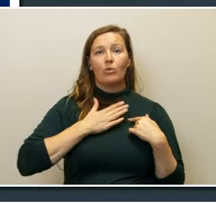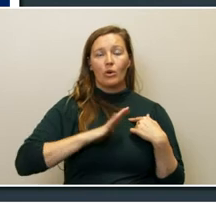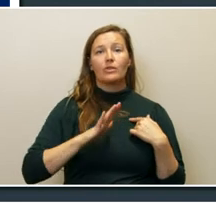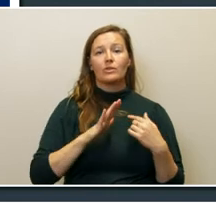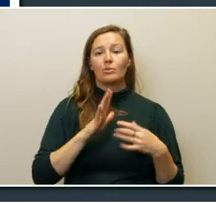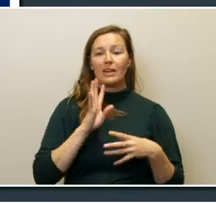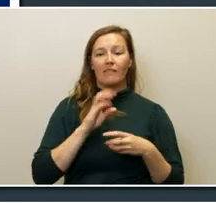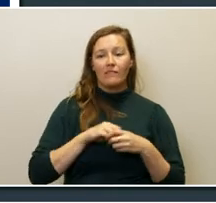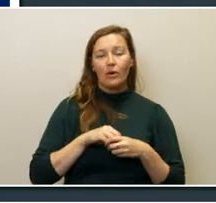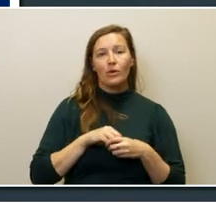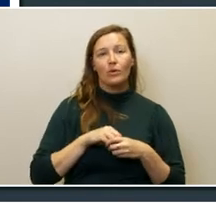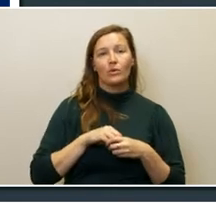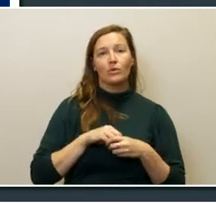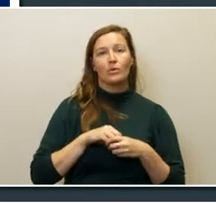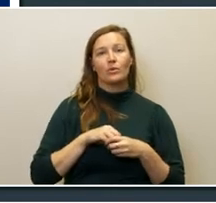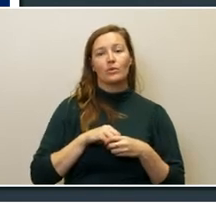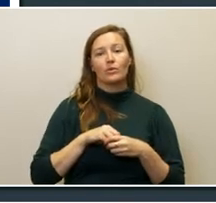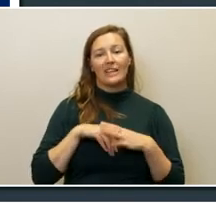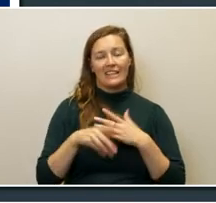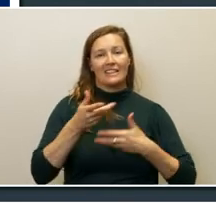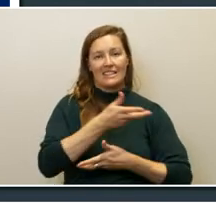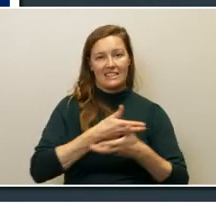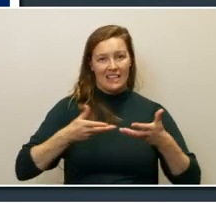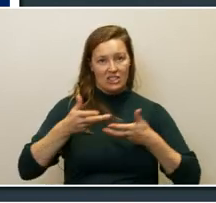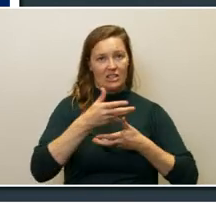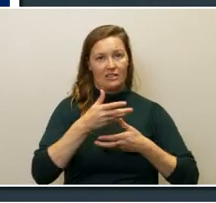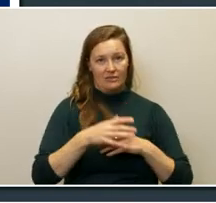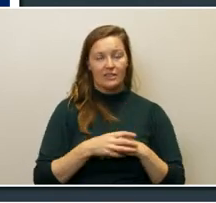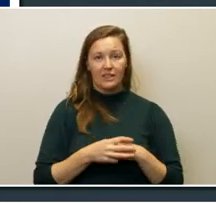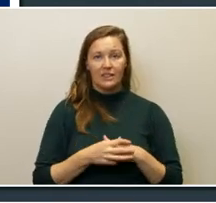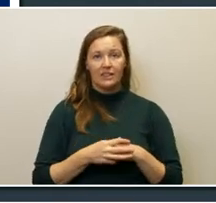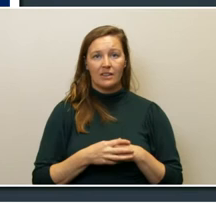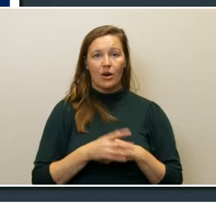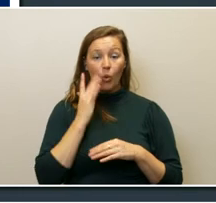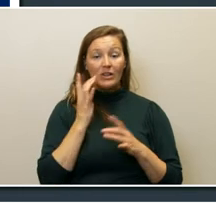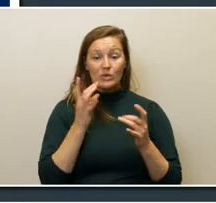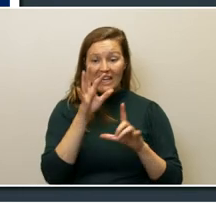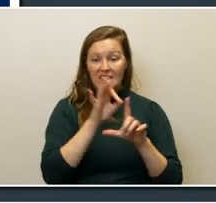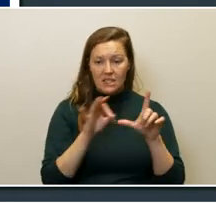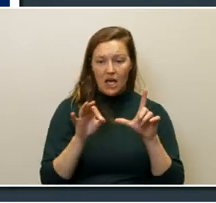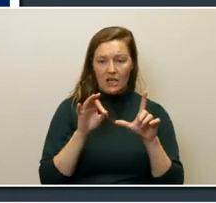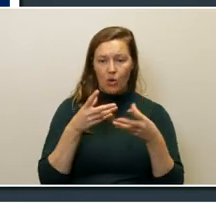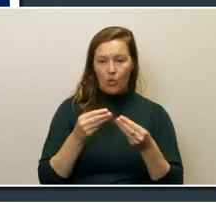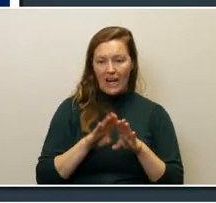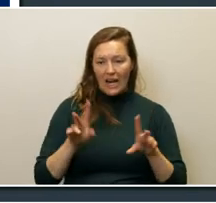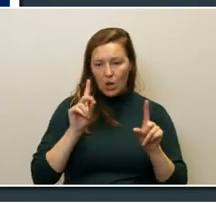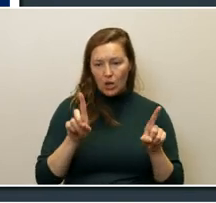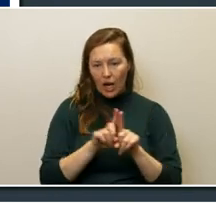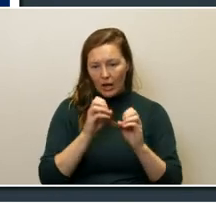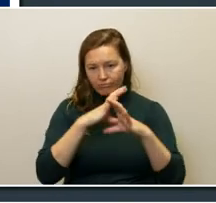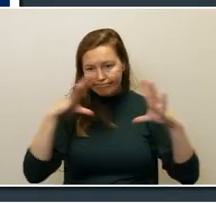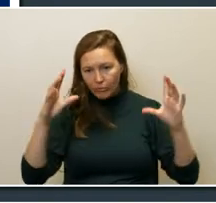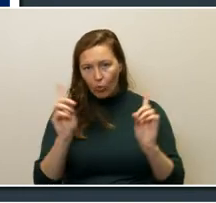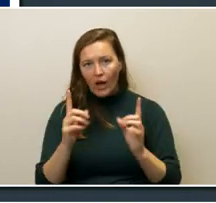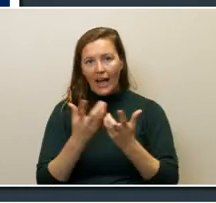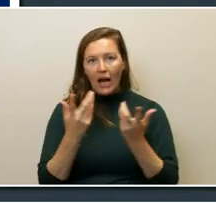to be part of the discussion when it comes time for designing what that wetland will do